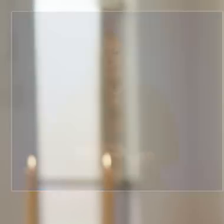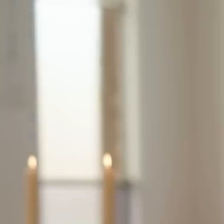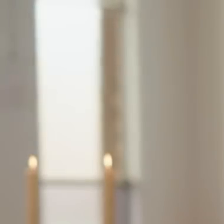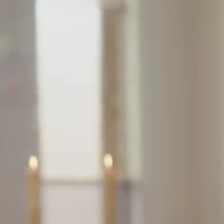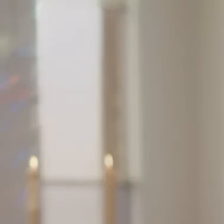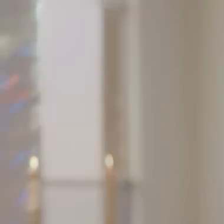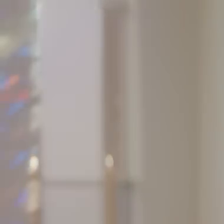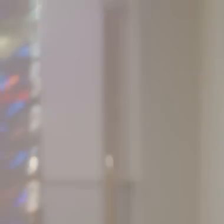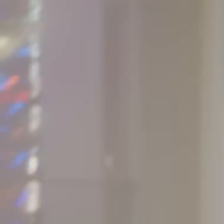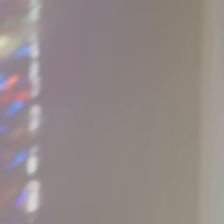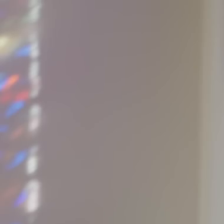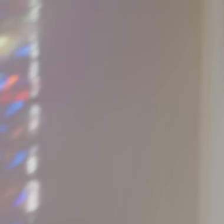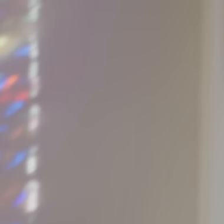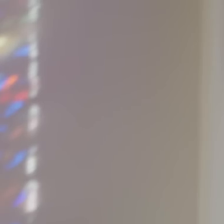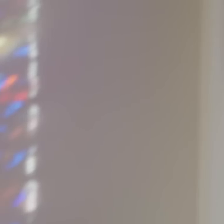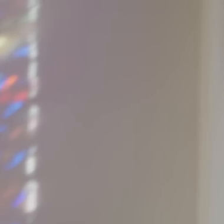Jesus Christ.